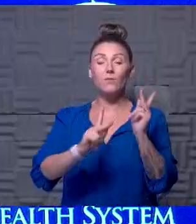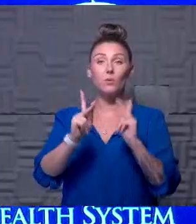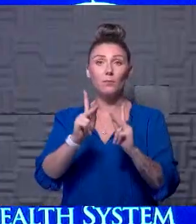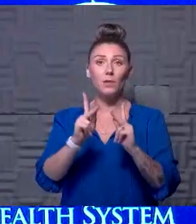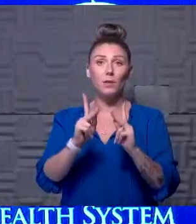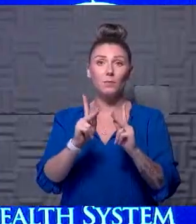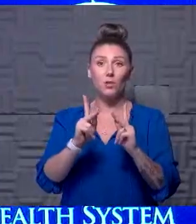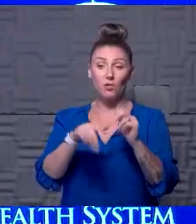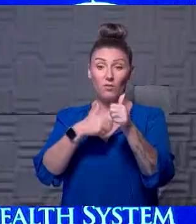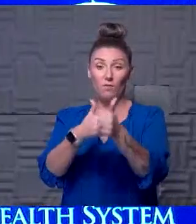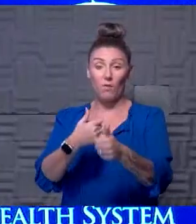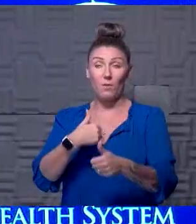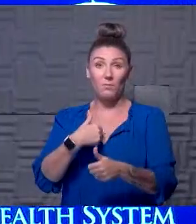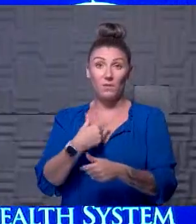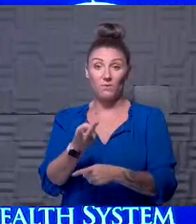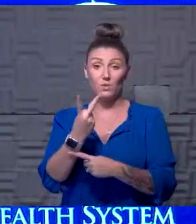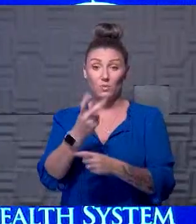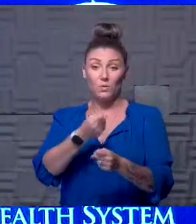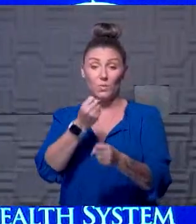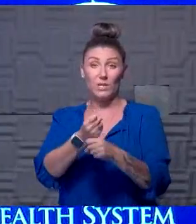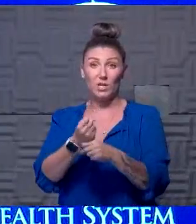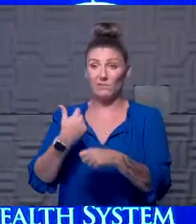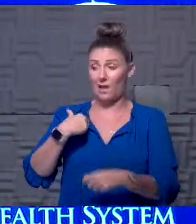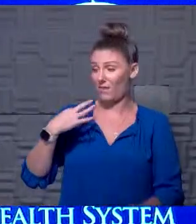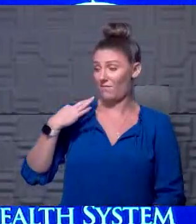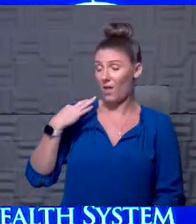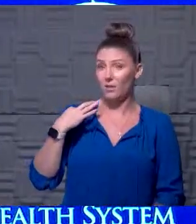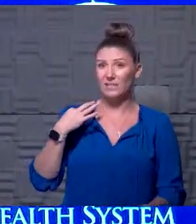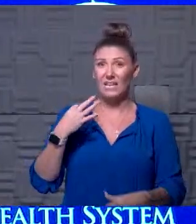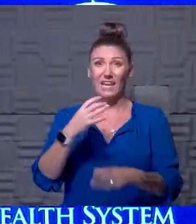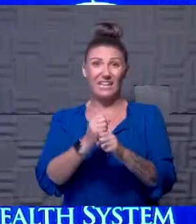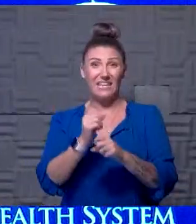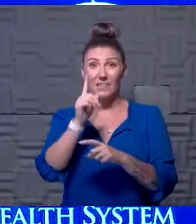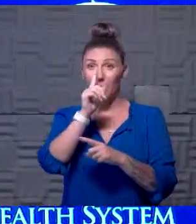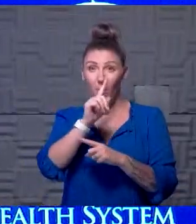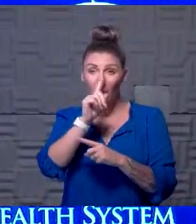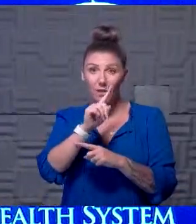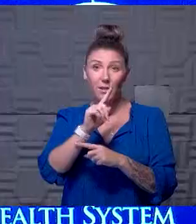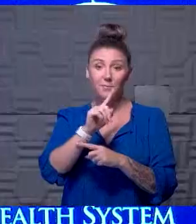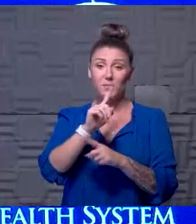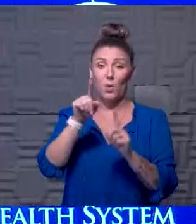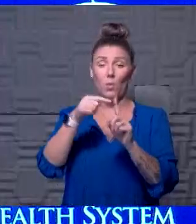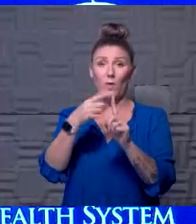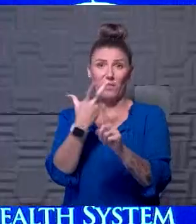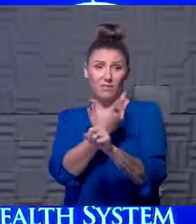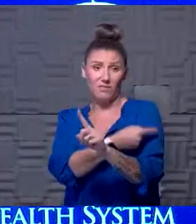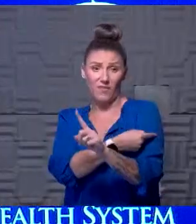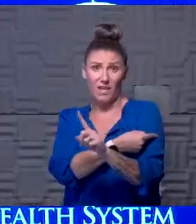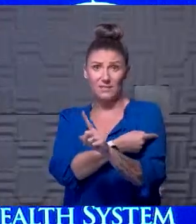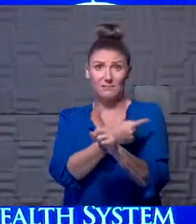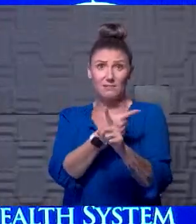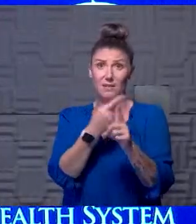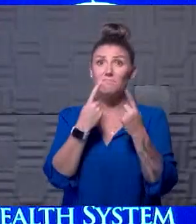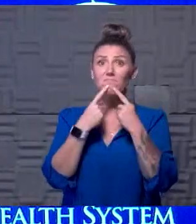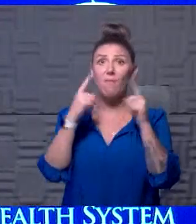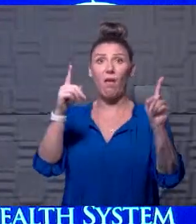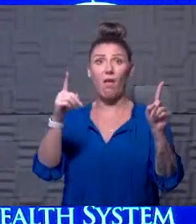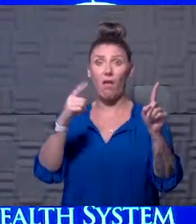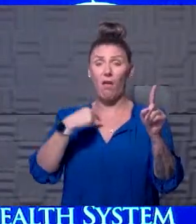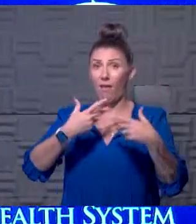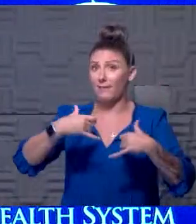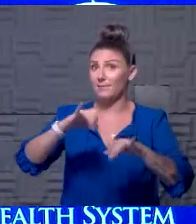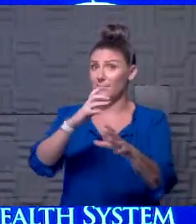follow me for 2 years if I volunteer for this trial, I get the placebo. If and when a vaccine comes out, am I able to still